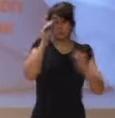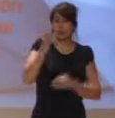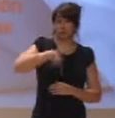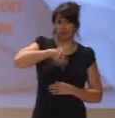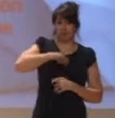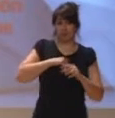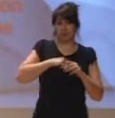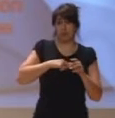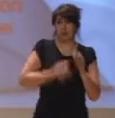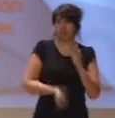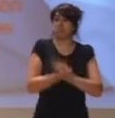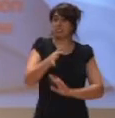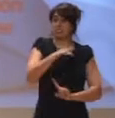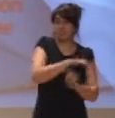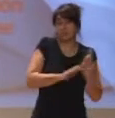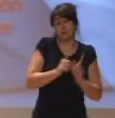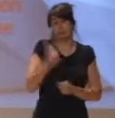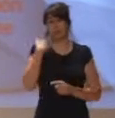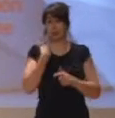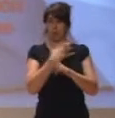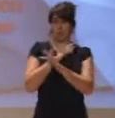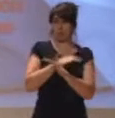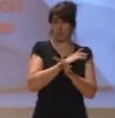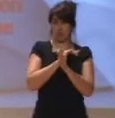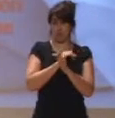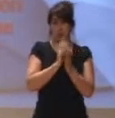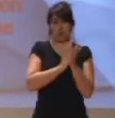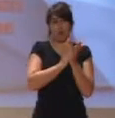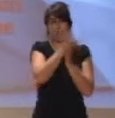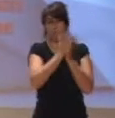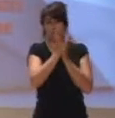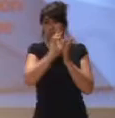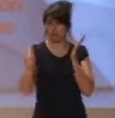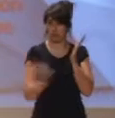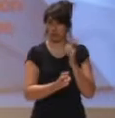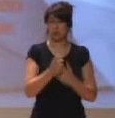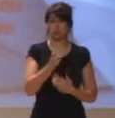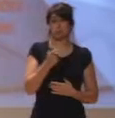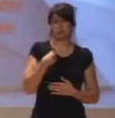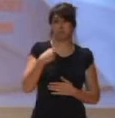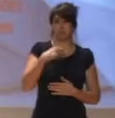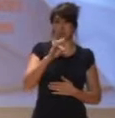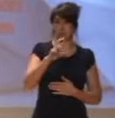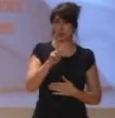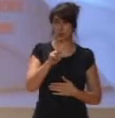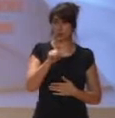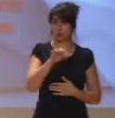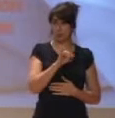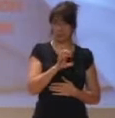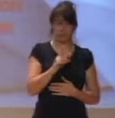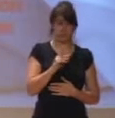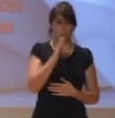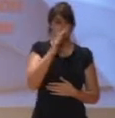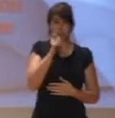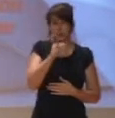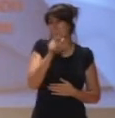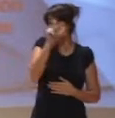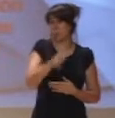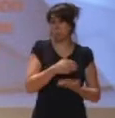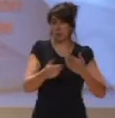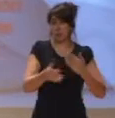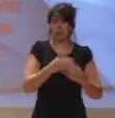training, in this multimodal game, this is really a